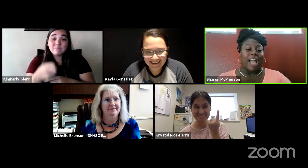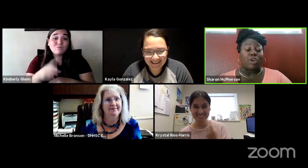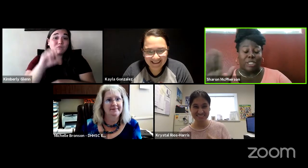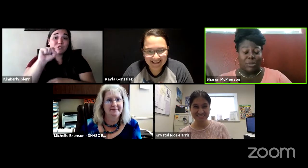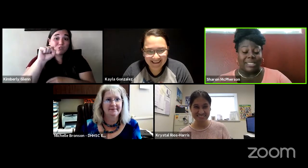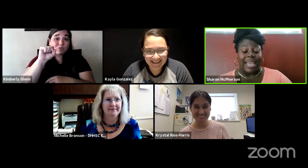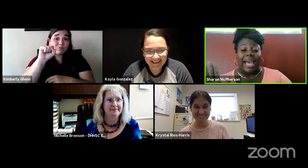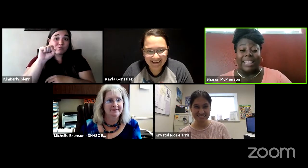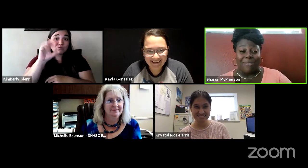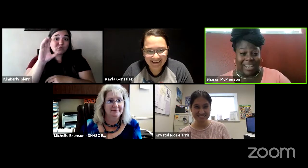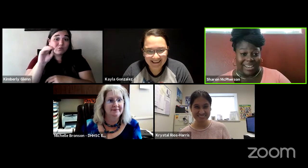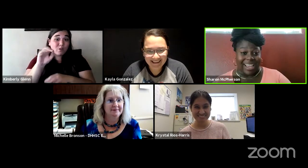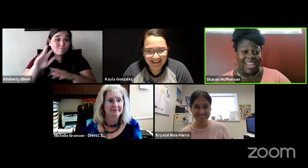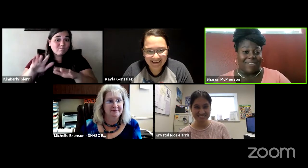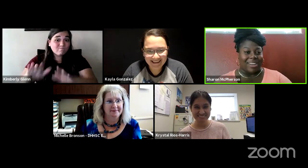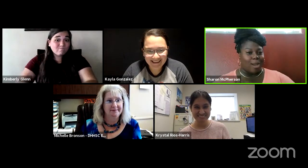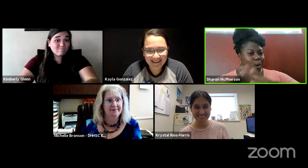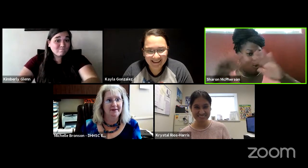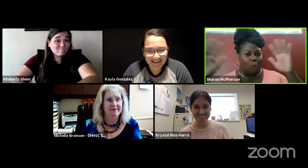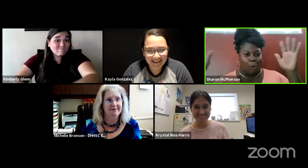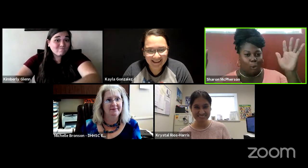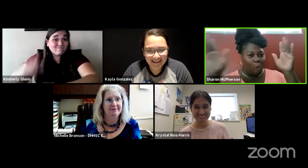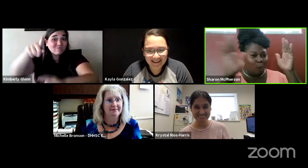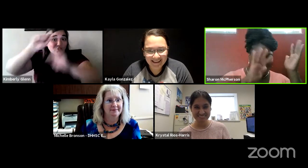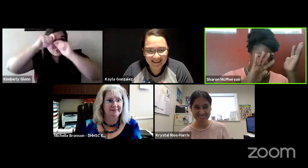Kayla is saying, Crystal is saying 11. 11.